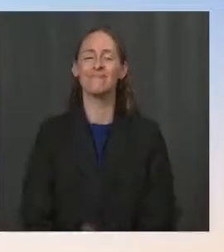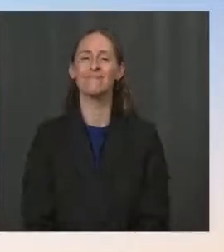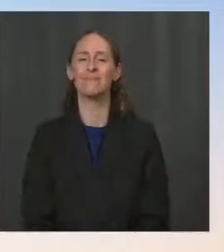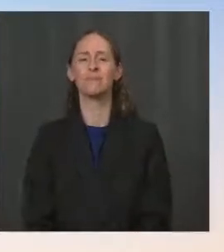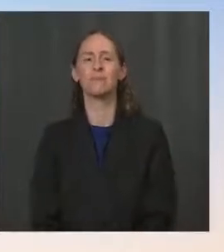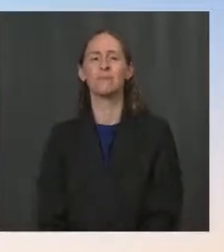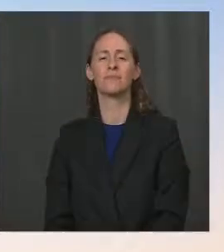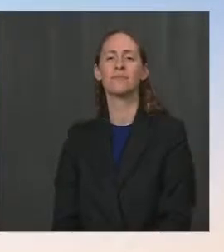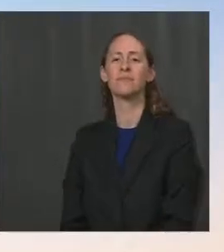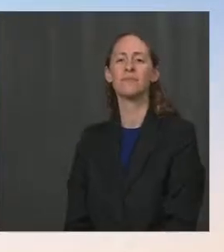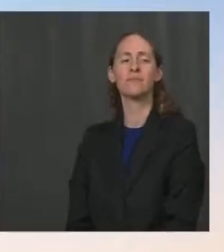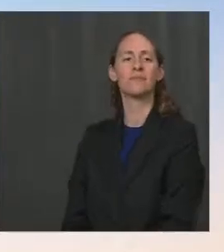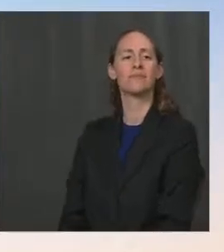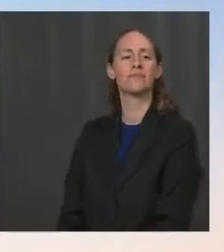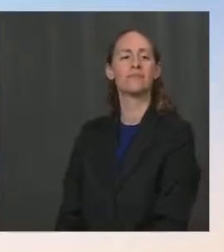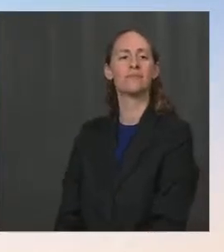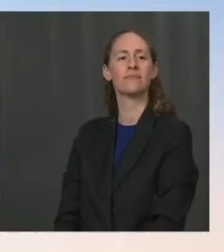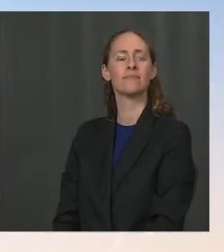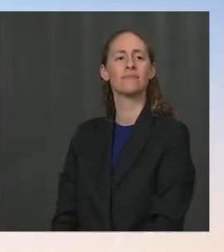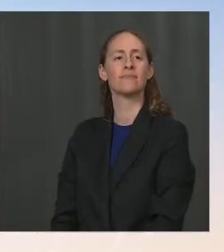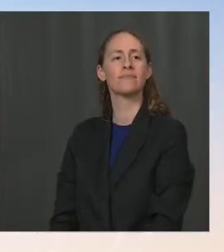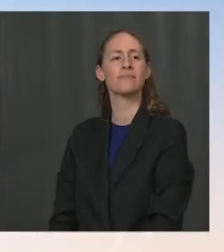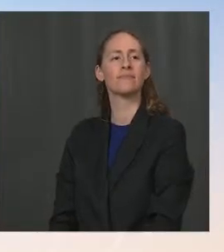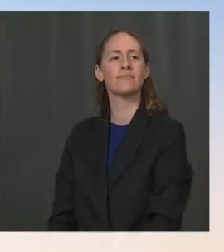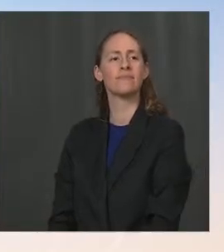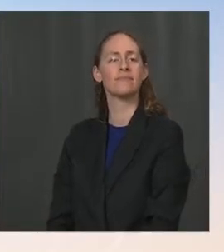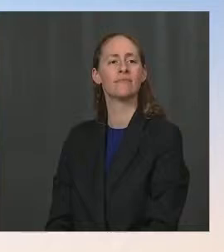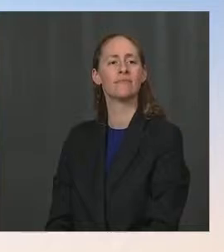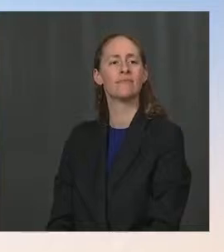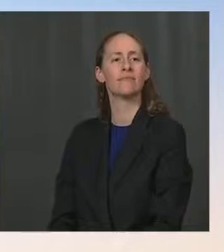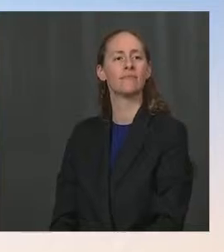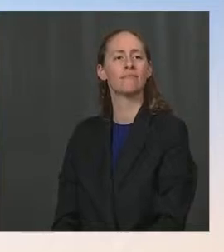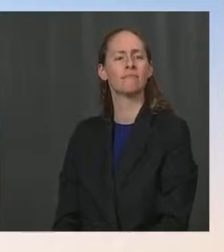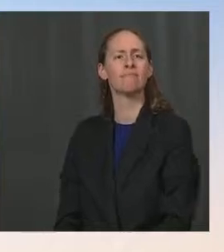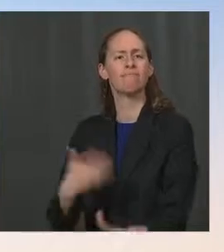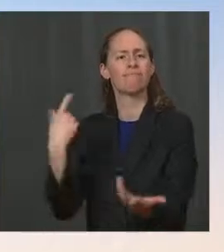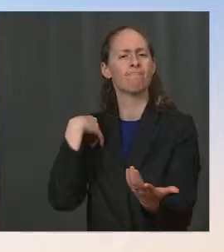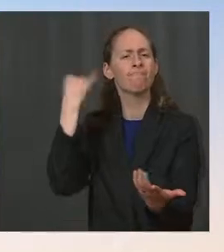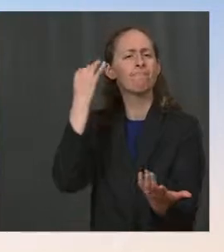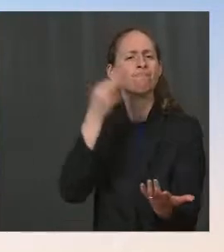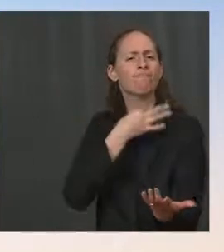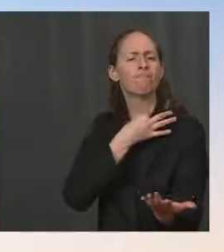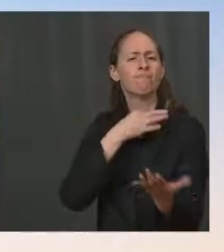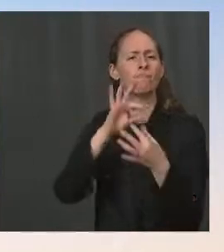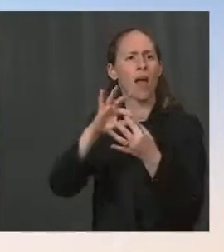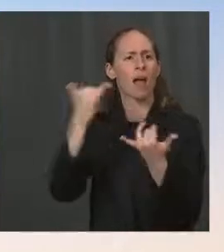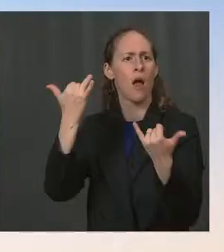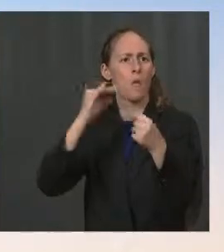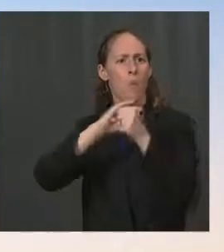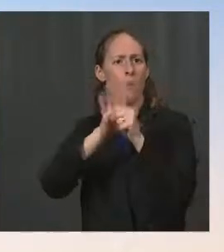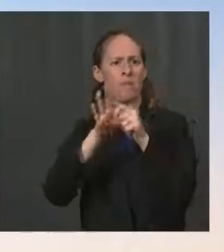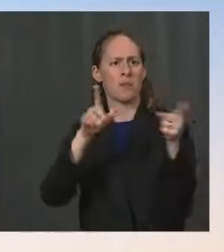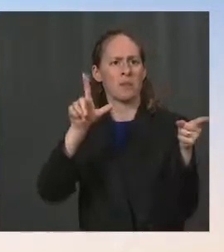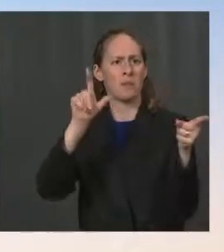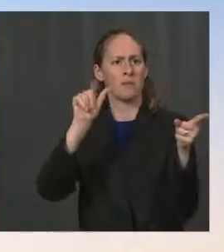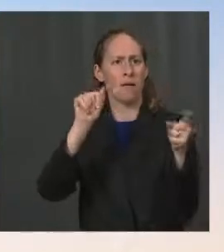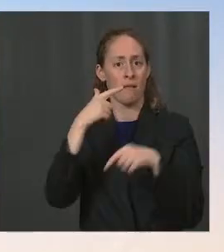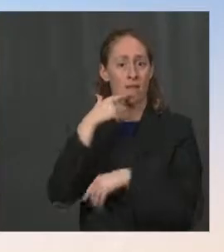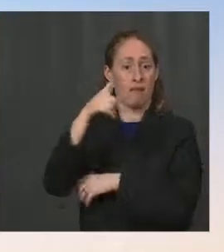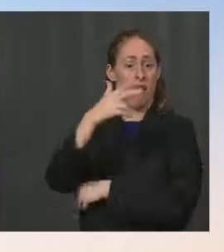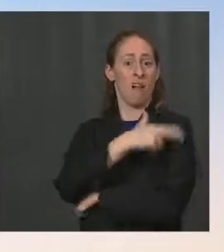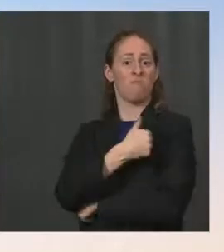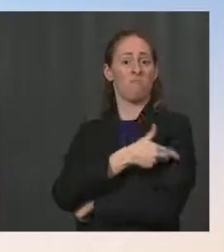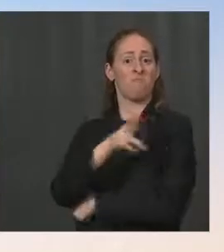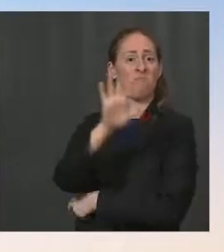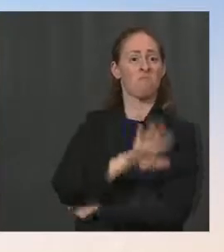Two subjects. First on COVID. In Louisiana, state data suggests that about 10% of hospitalized patients are vaccinated.